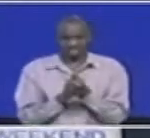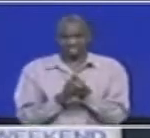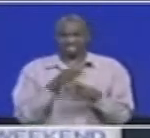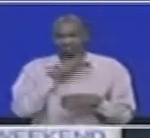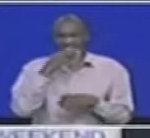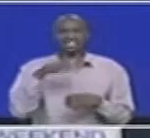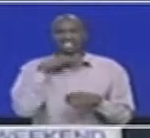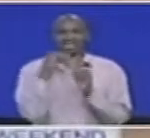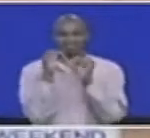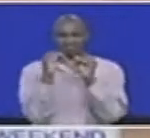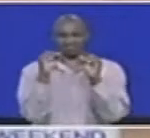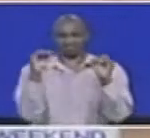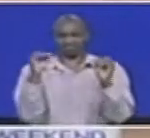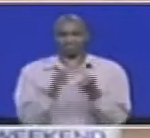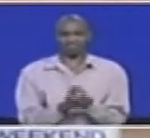spirit.